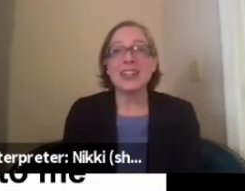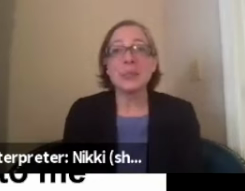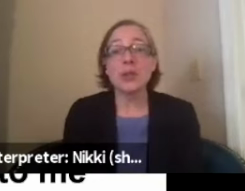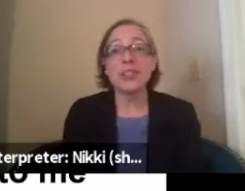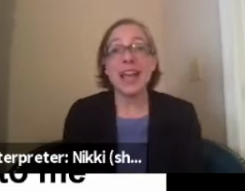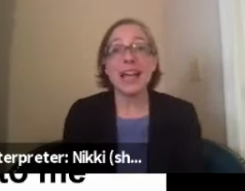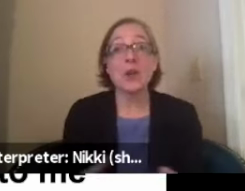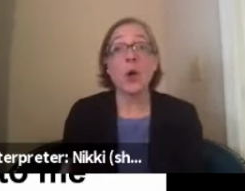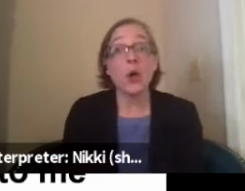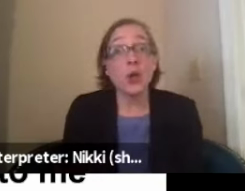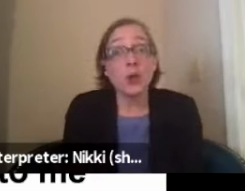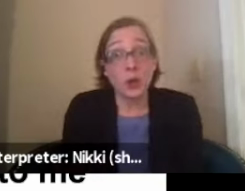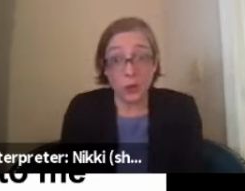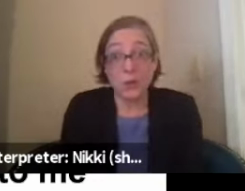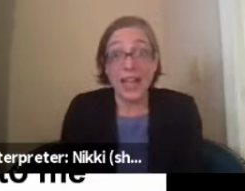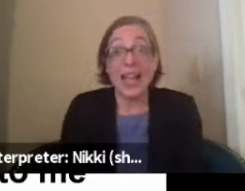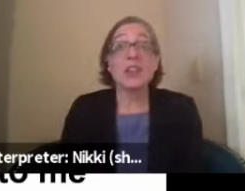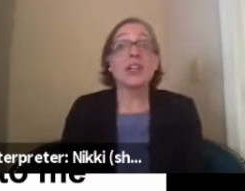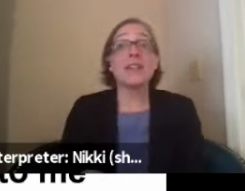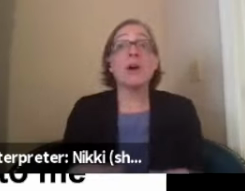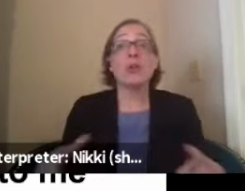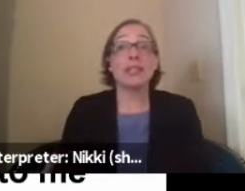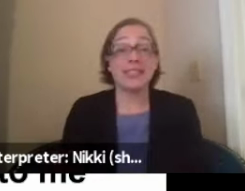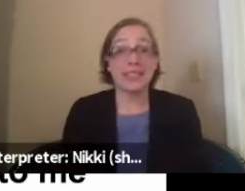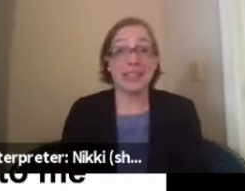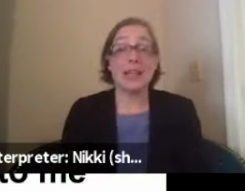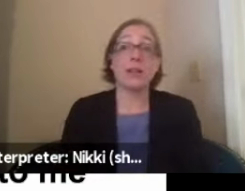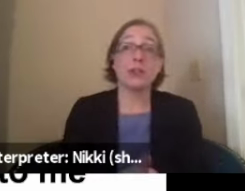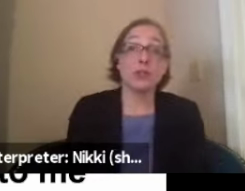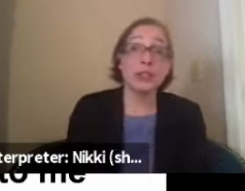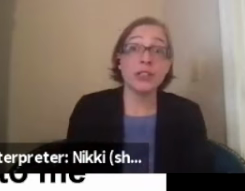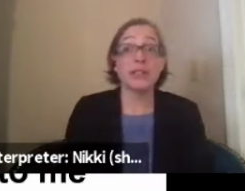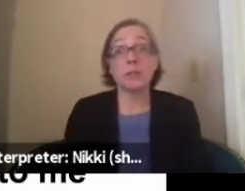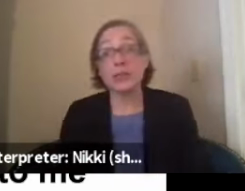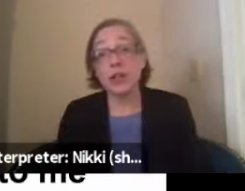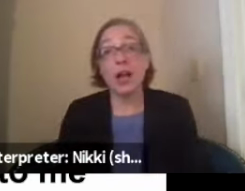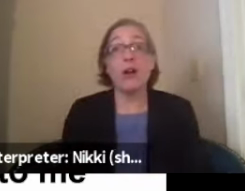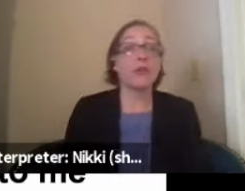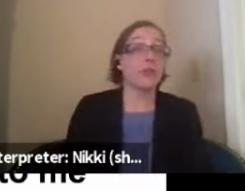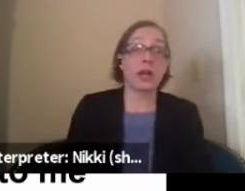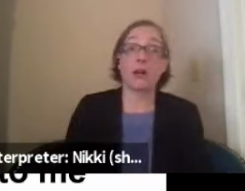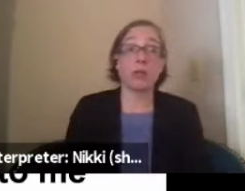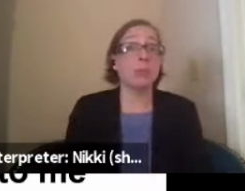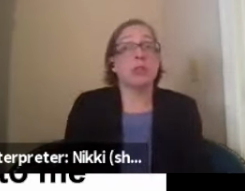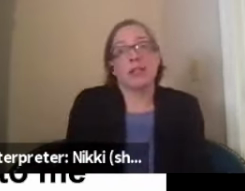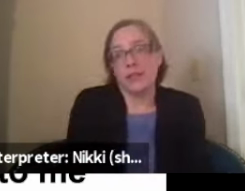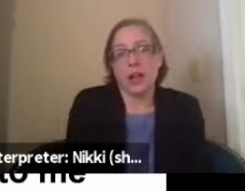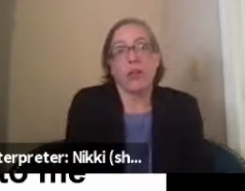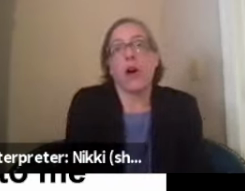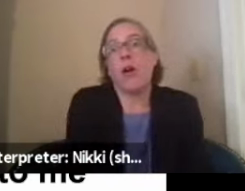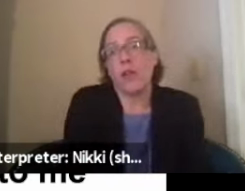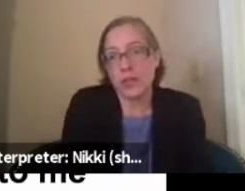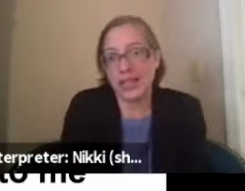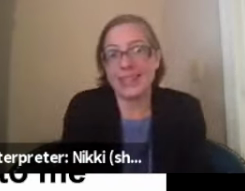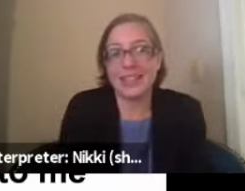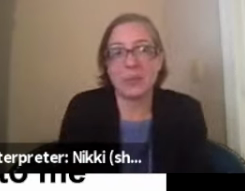to look at the person as a whole. Look at them holistically, their nutrition, their mental health, their reproductive health,